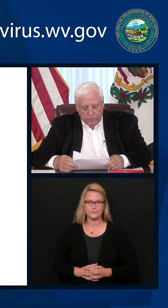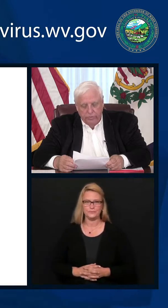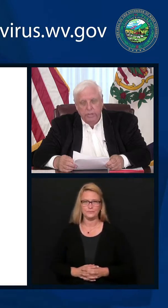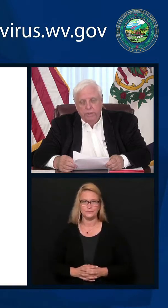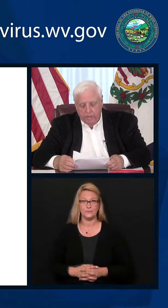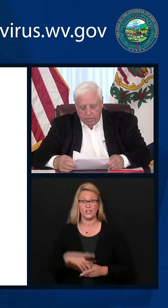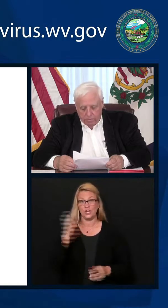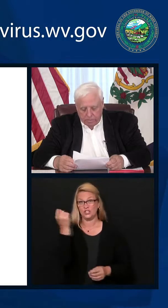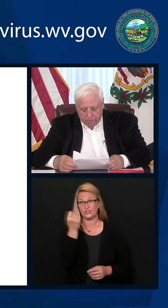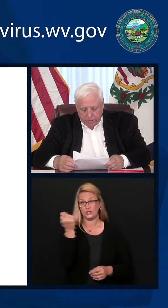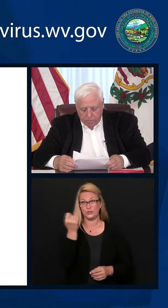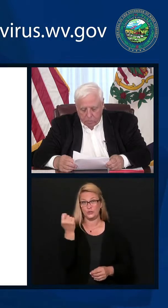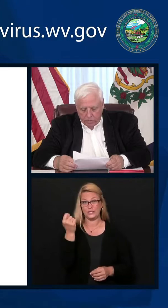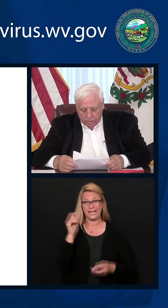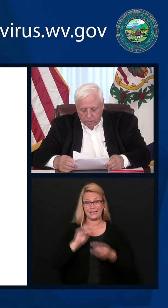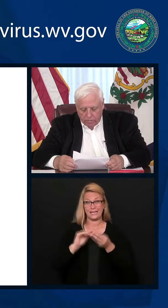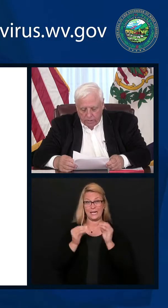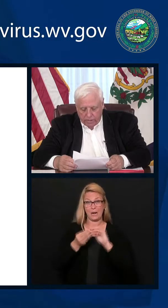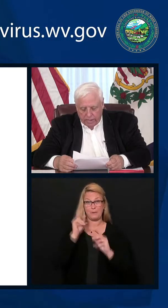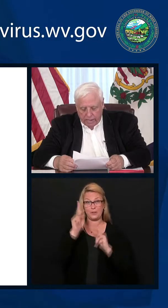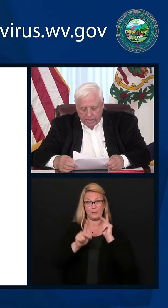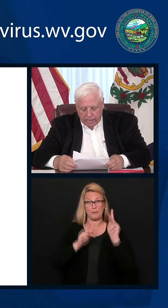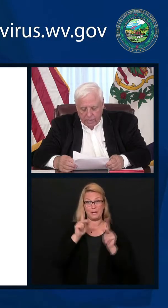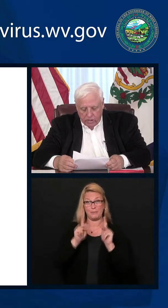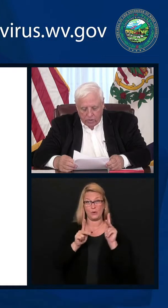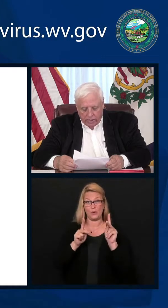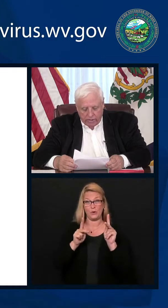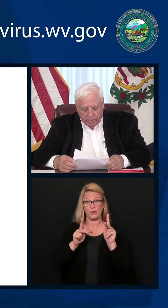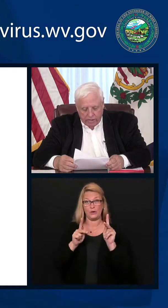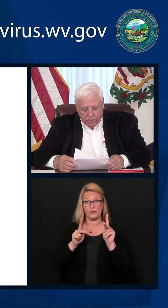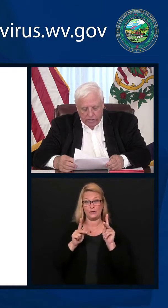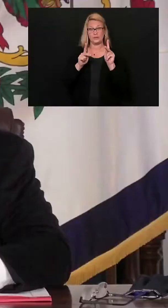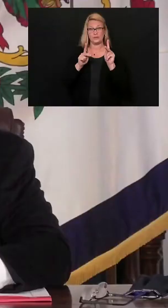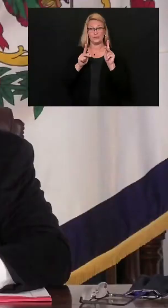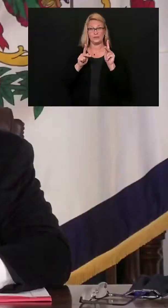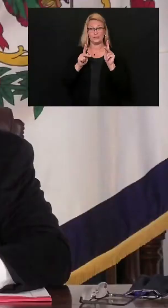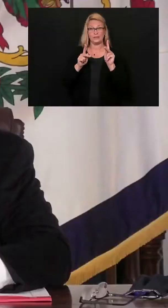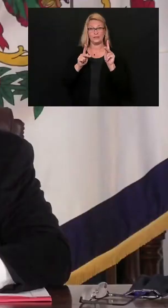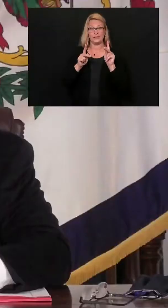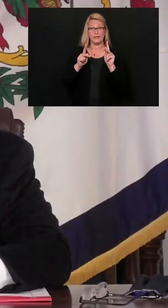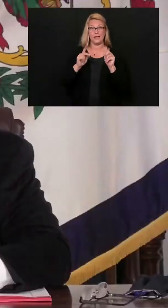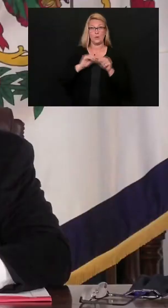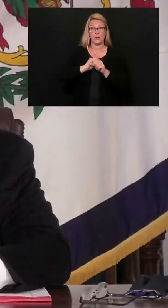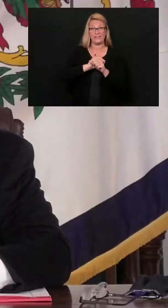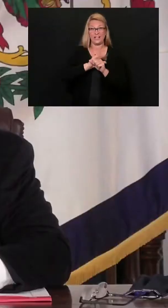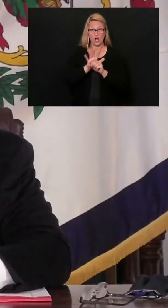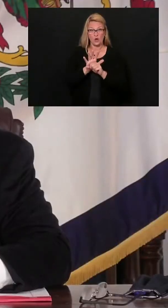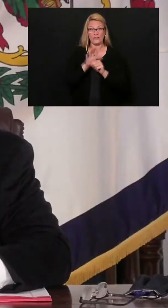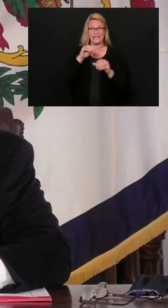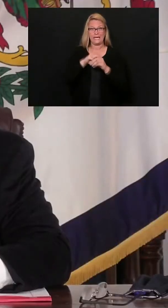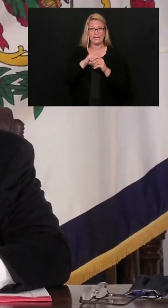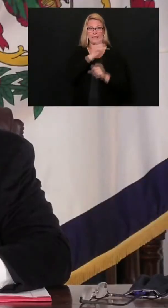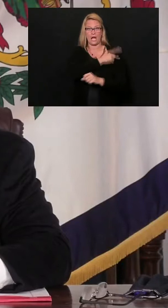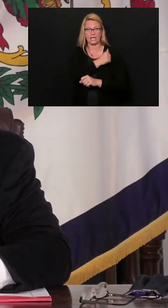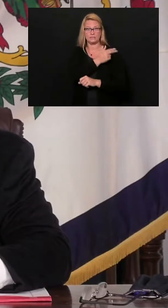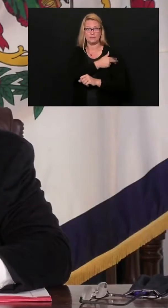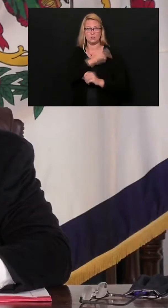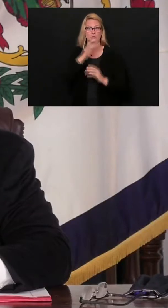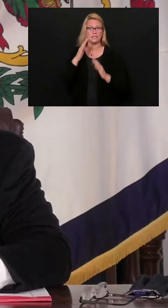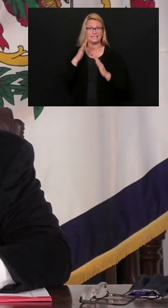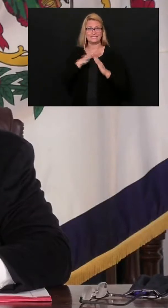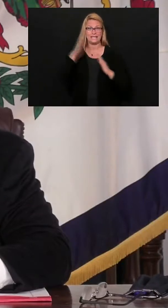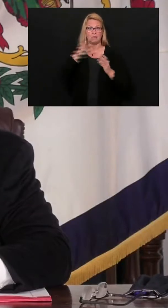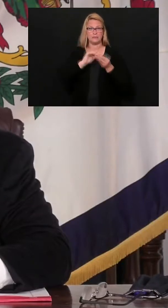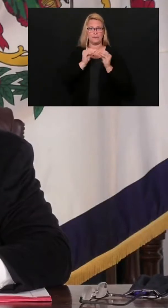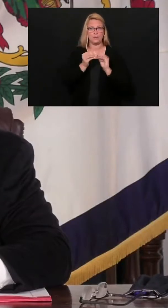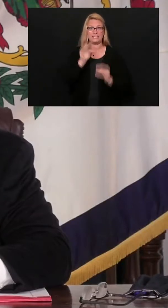On Tuesday, the number of people with COVID at U.S. hospitals topped